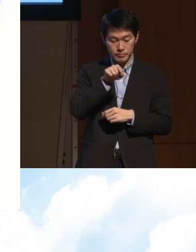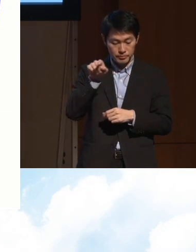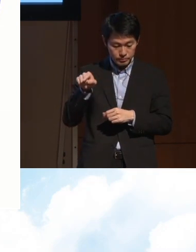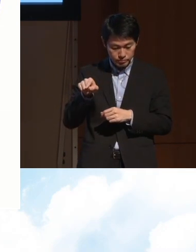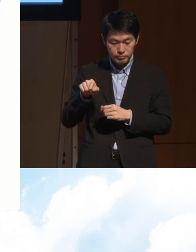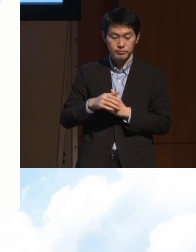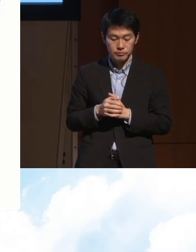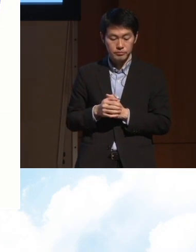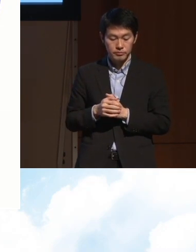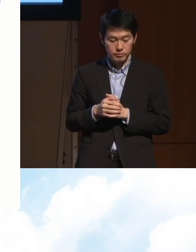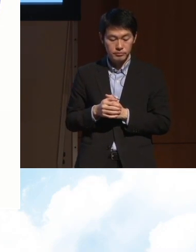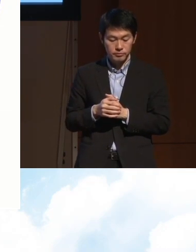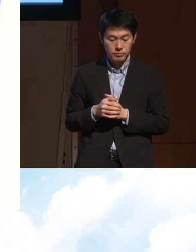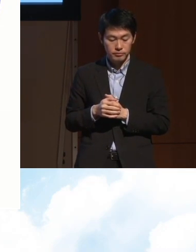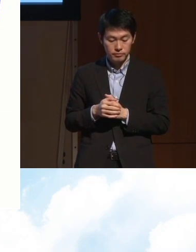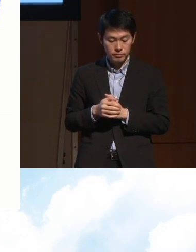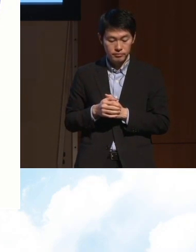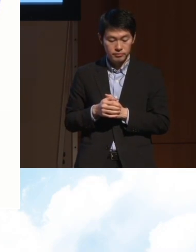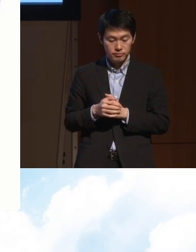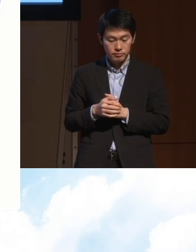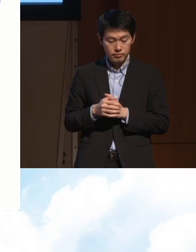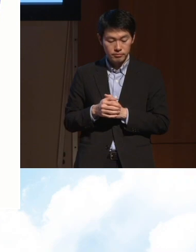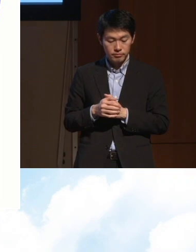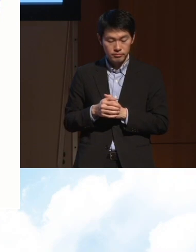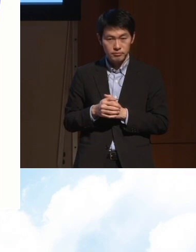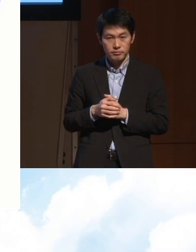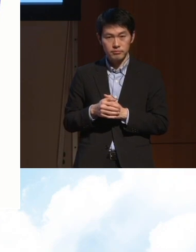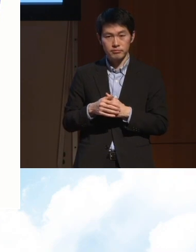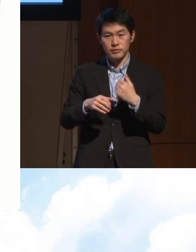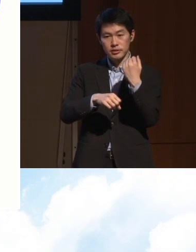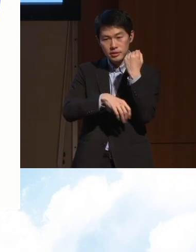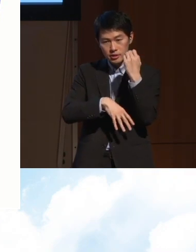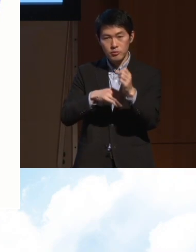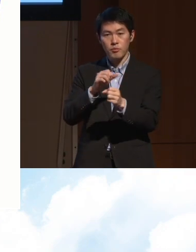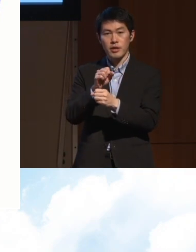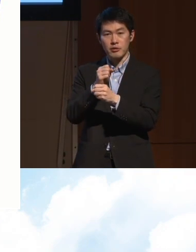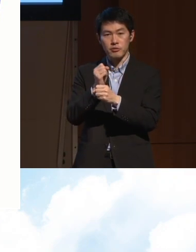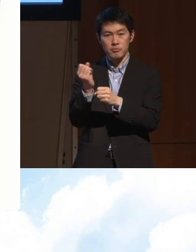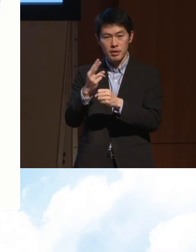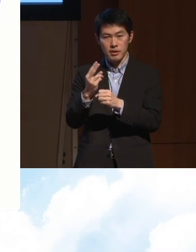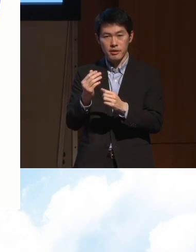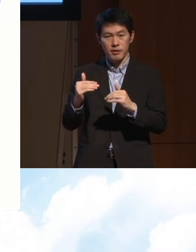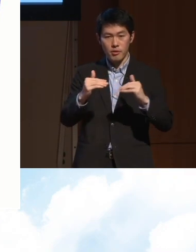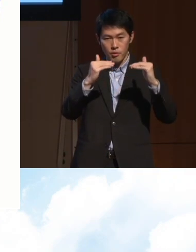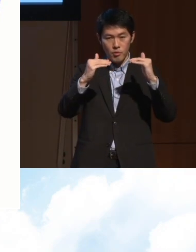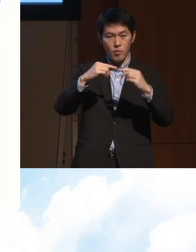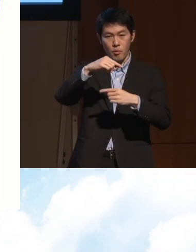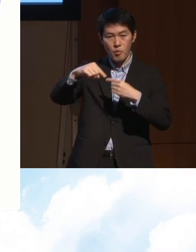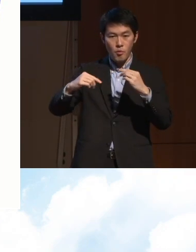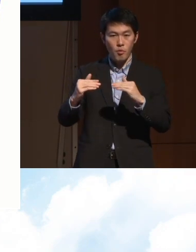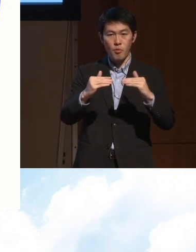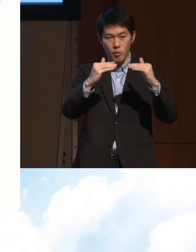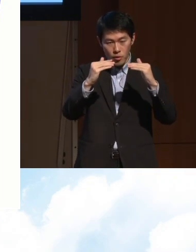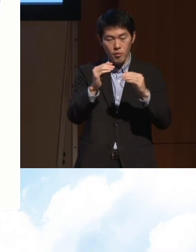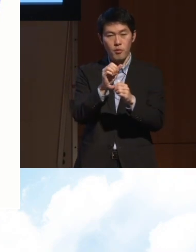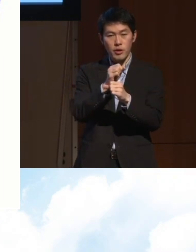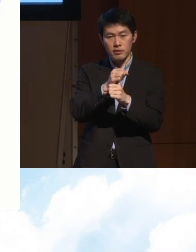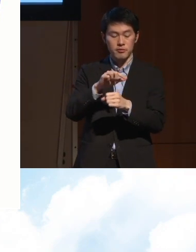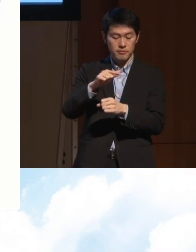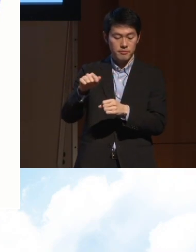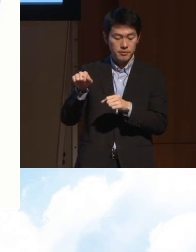and contribute to GIS 3 function. It means the public health research, R&D, and